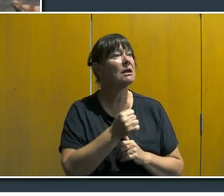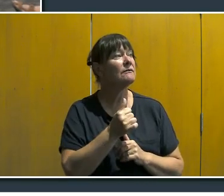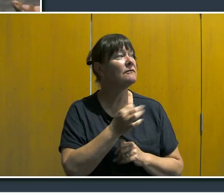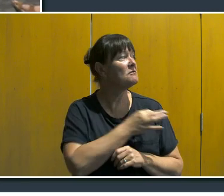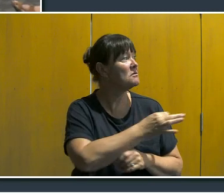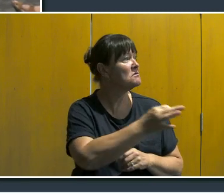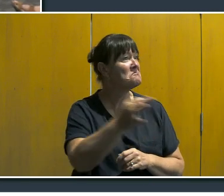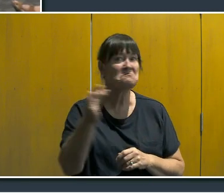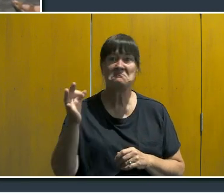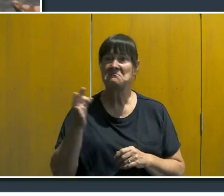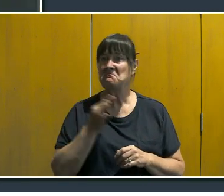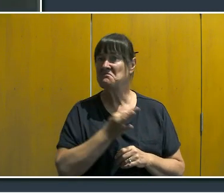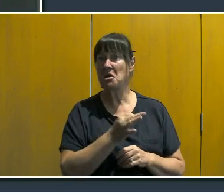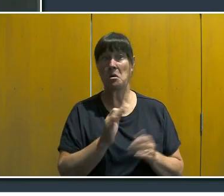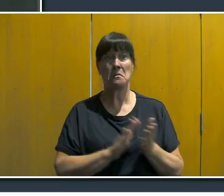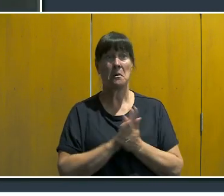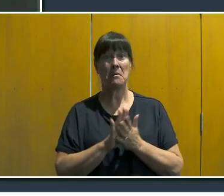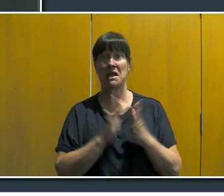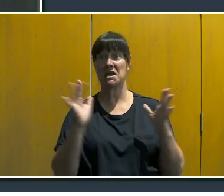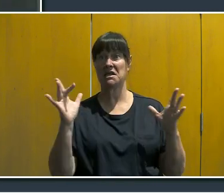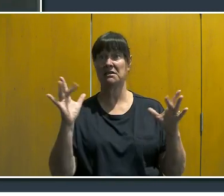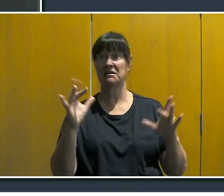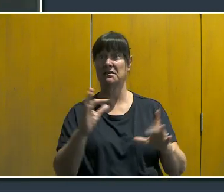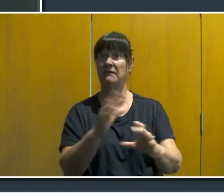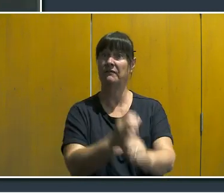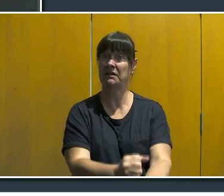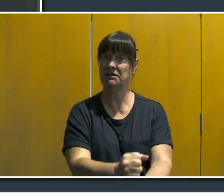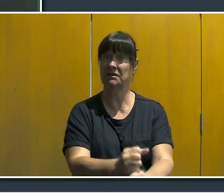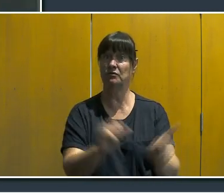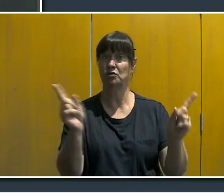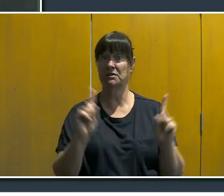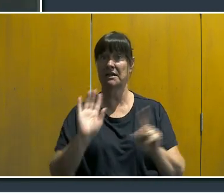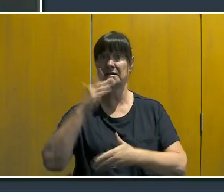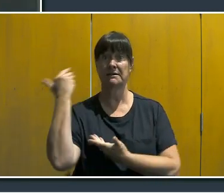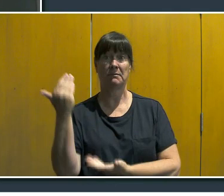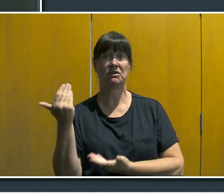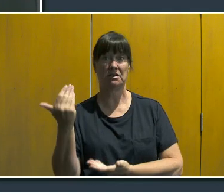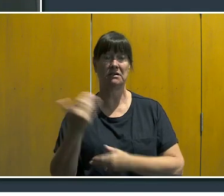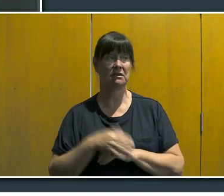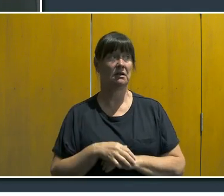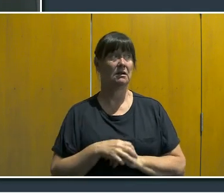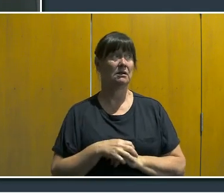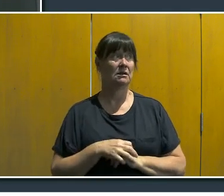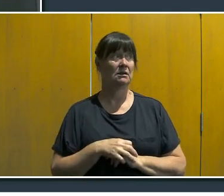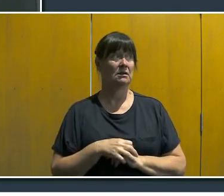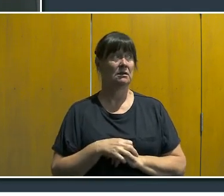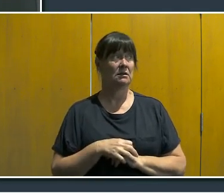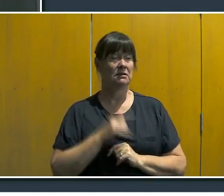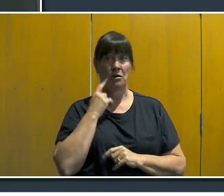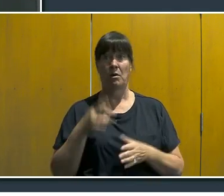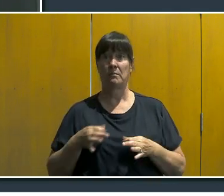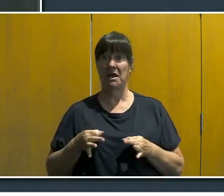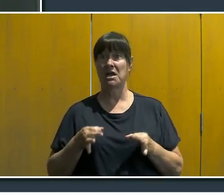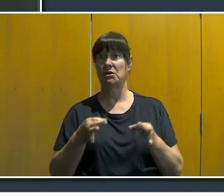no. So that actually brings us to the conclusion of today's submitters. So we will be